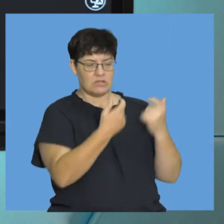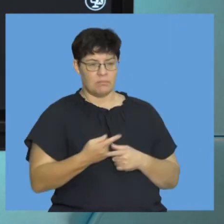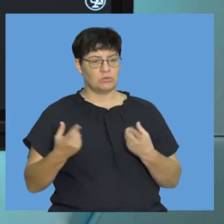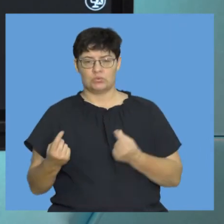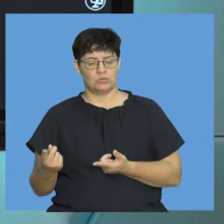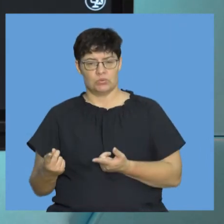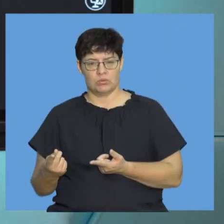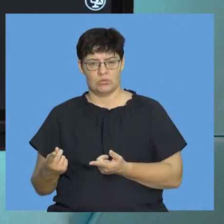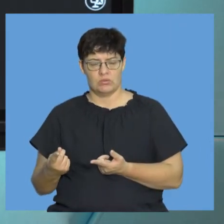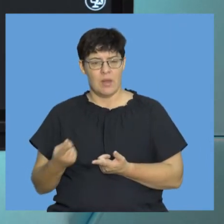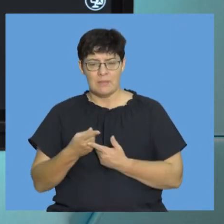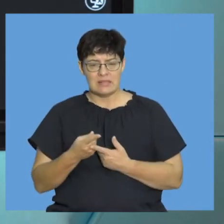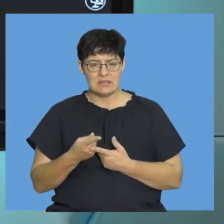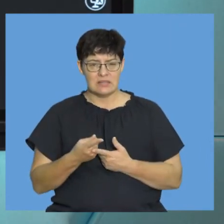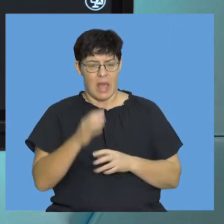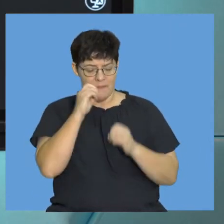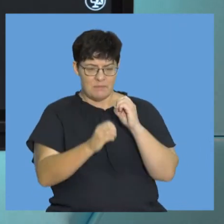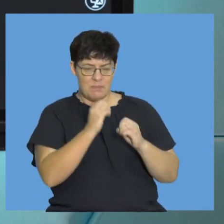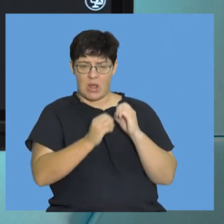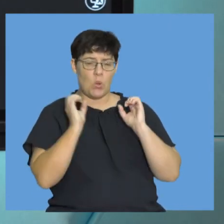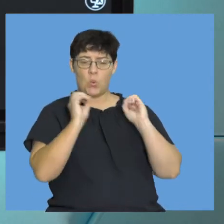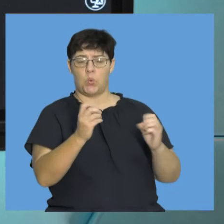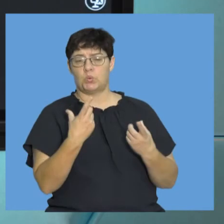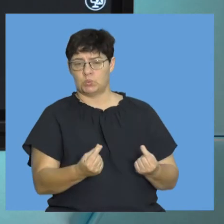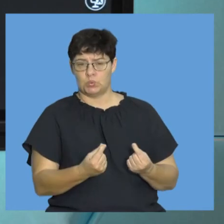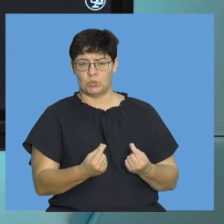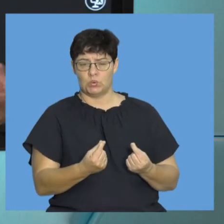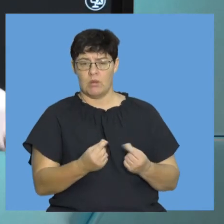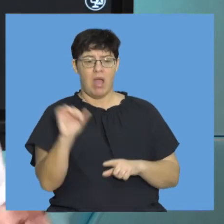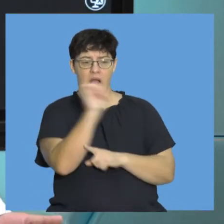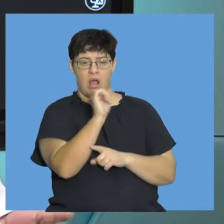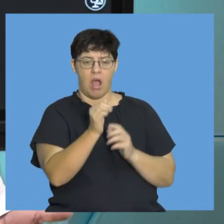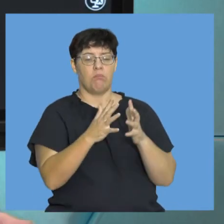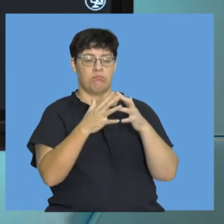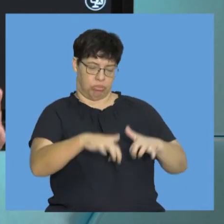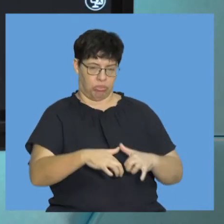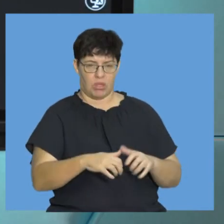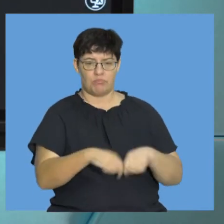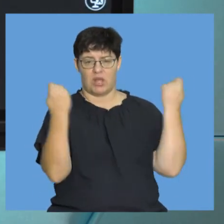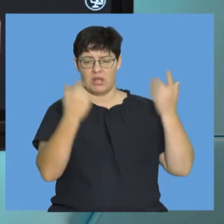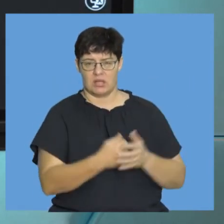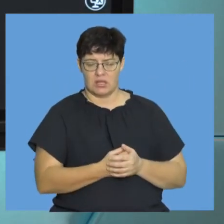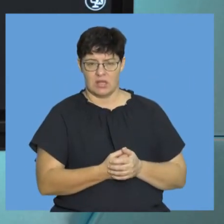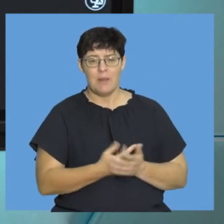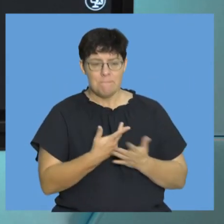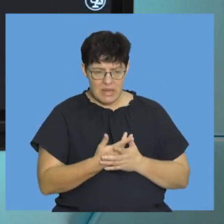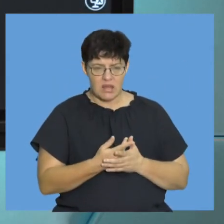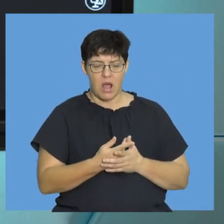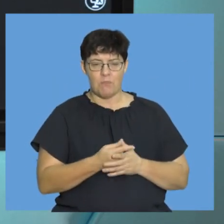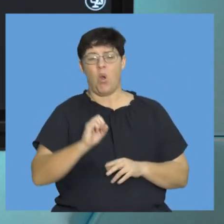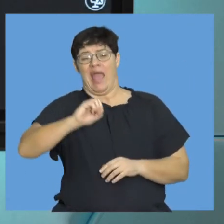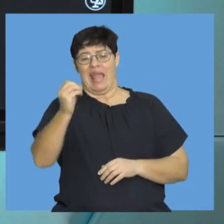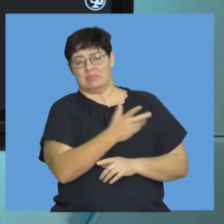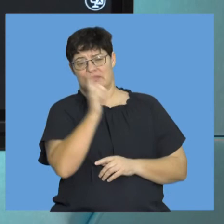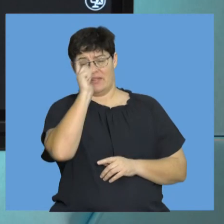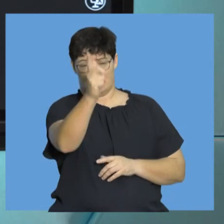But what's the effect of not doing the repairs? Your motor vehicles may break down. You may be faced with bigger challenges in the